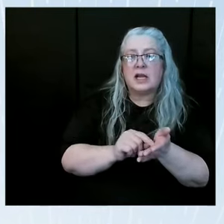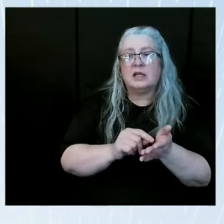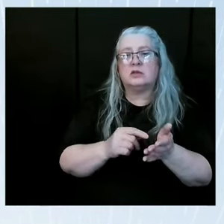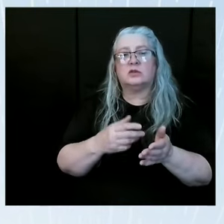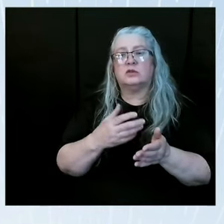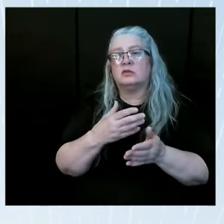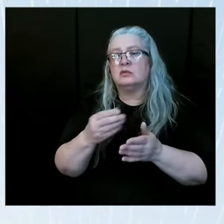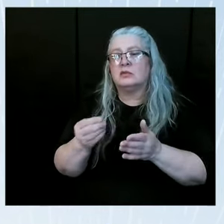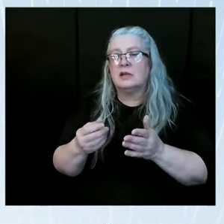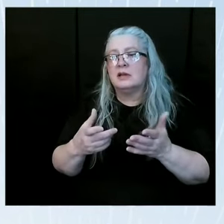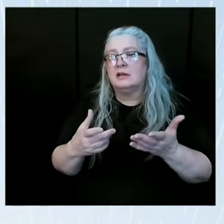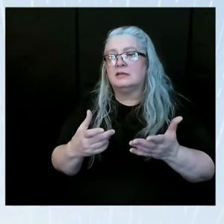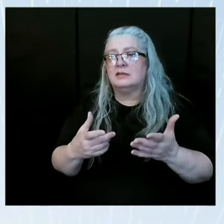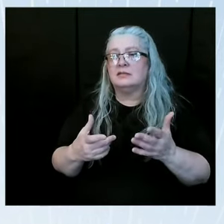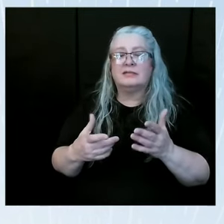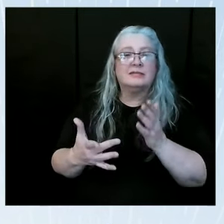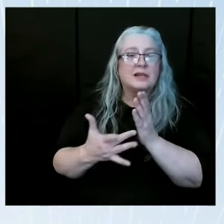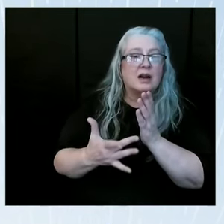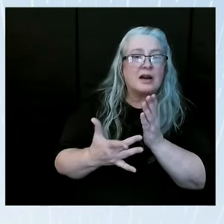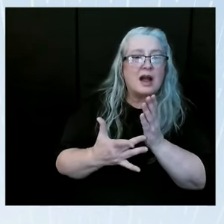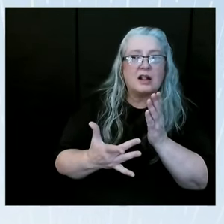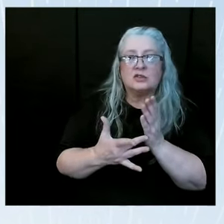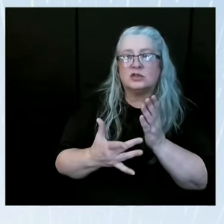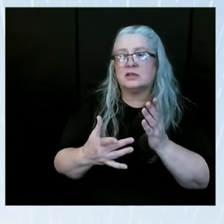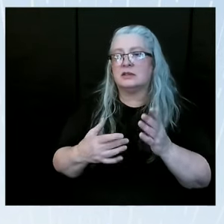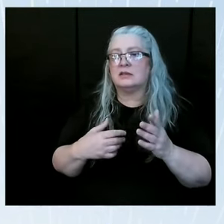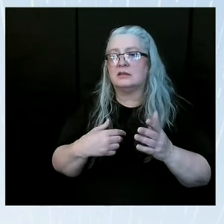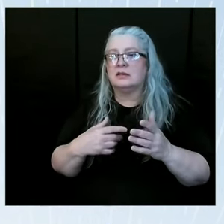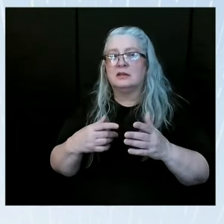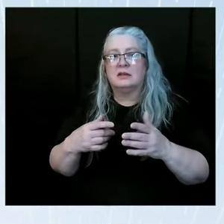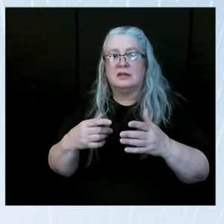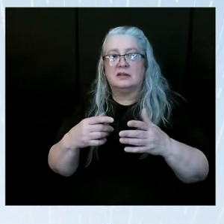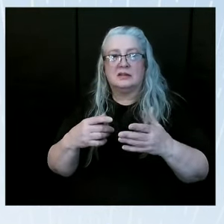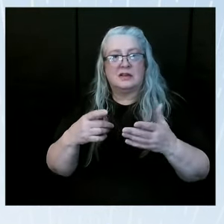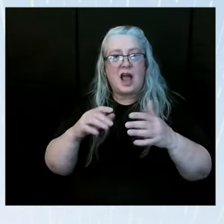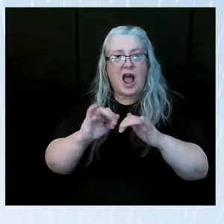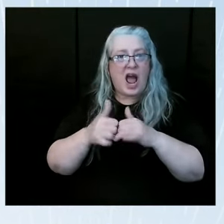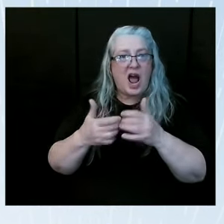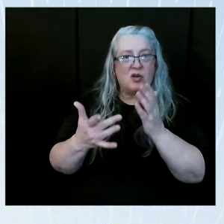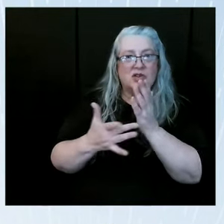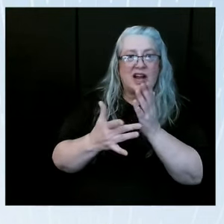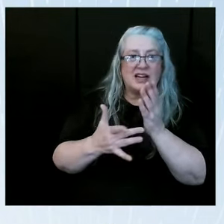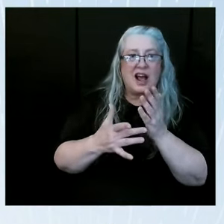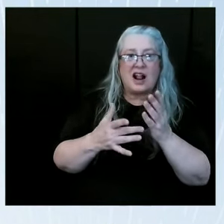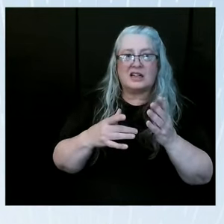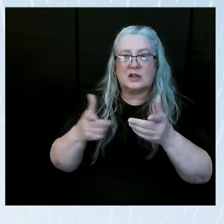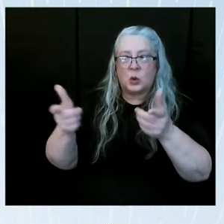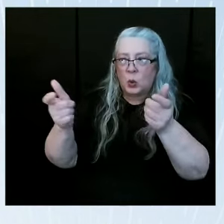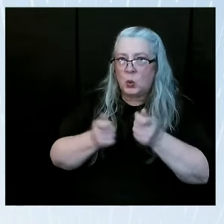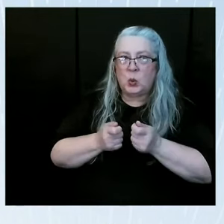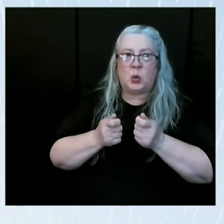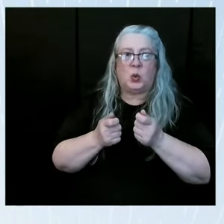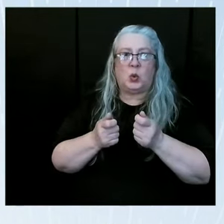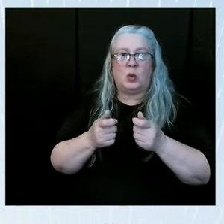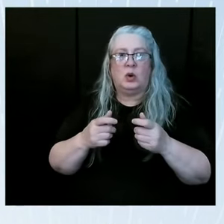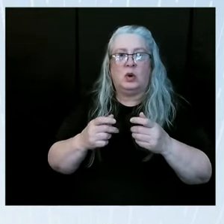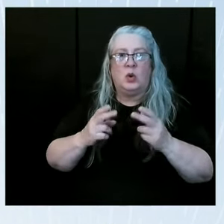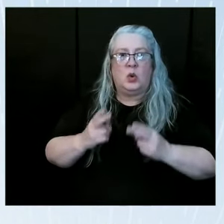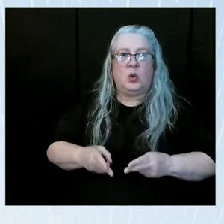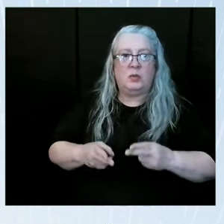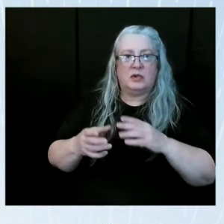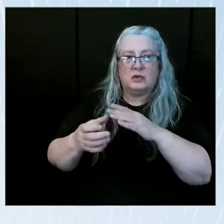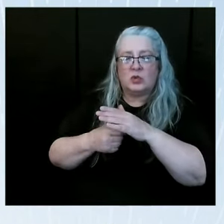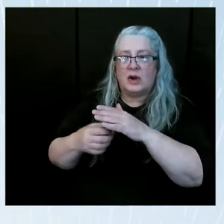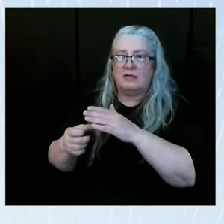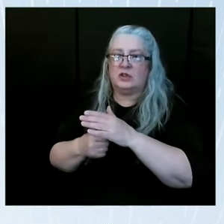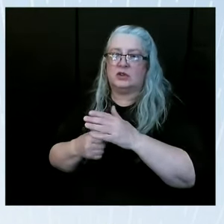trafficking during the pandemic, advances in public health responses to preventing human trafficking, and impact on human trafficking